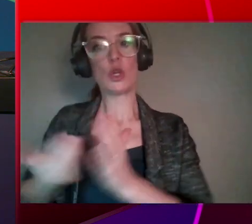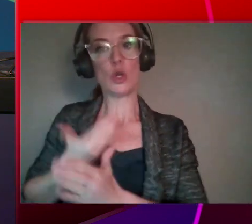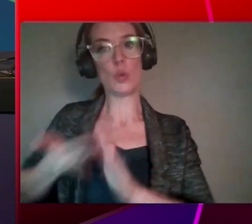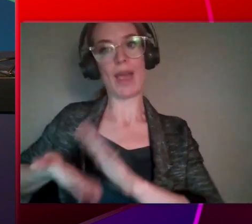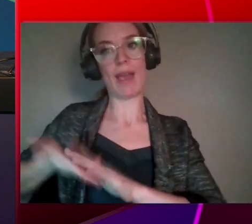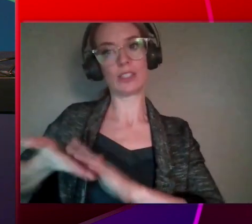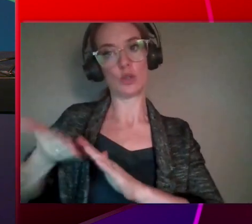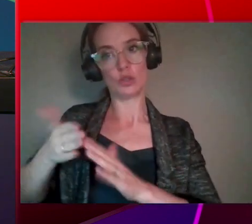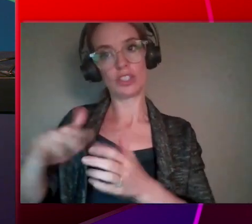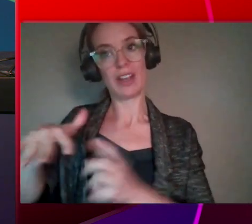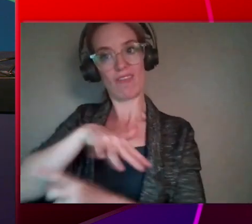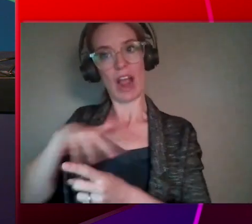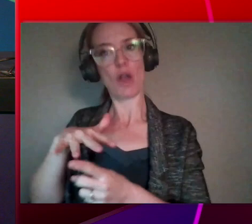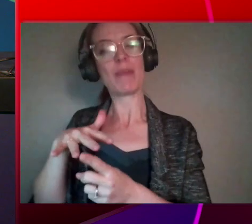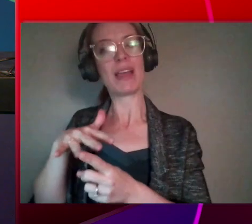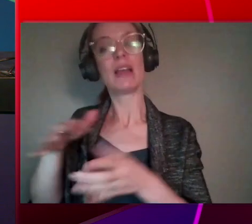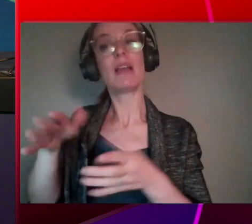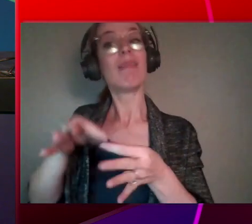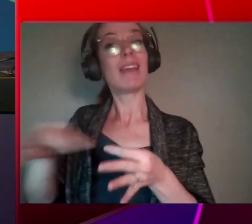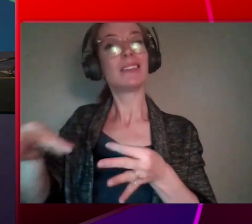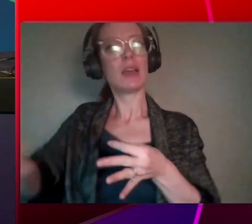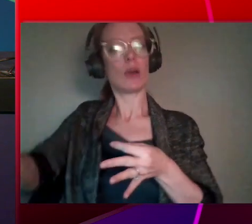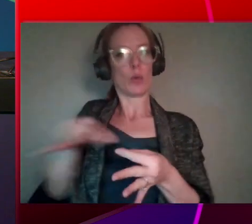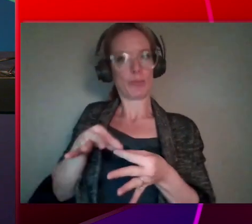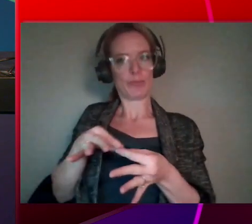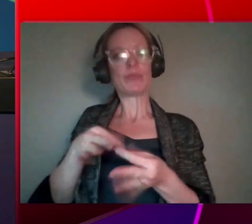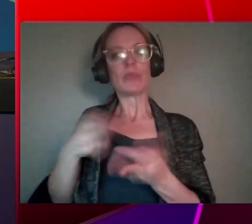And so what we do is,